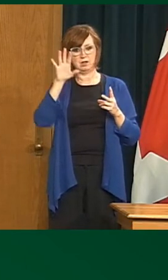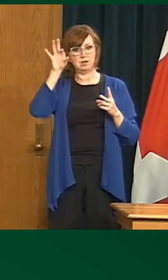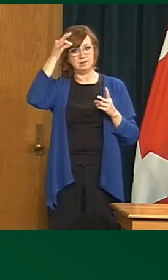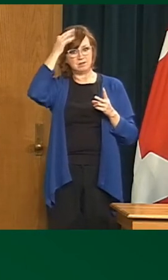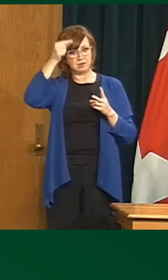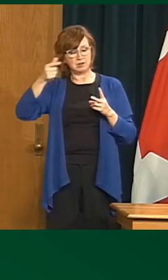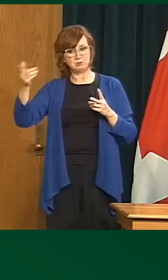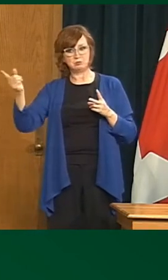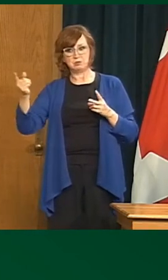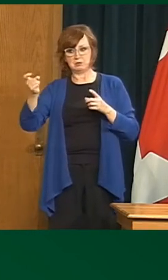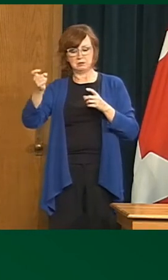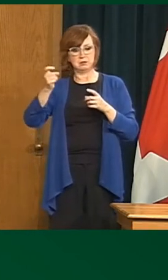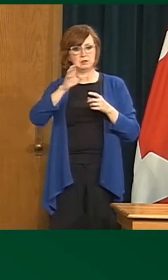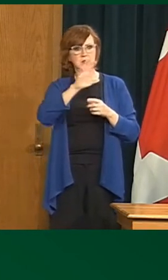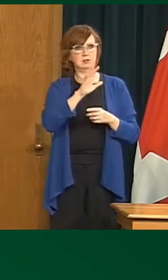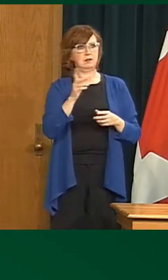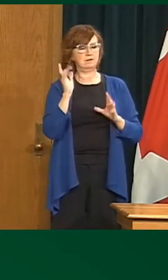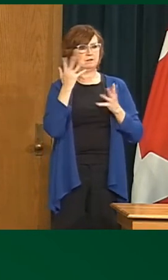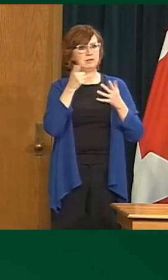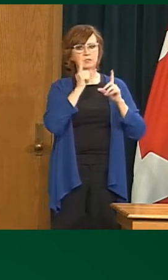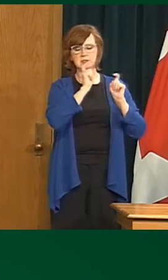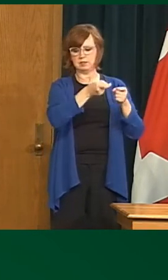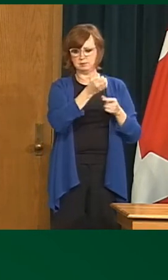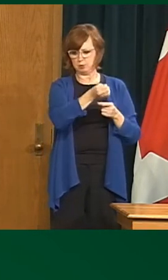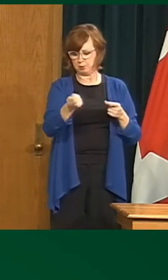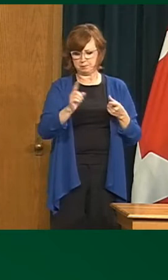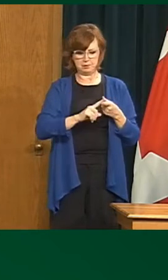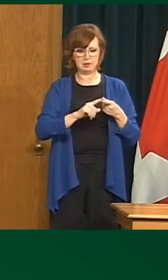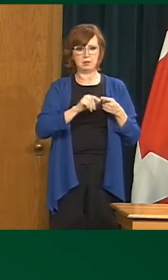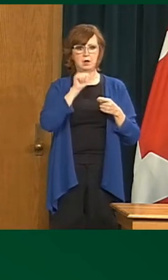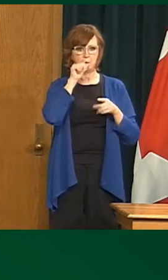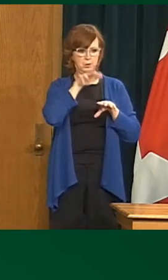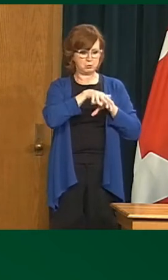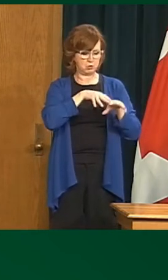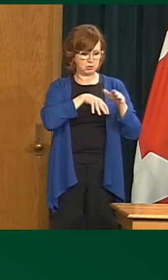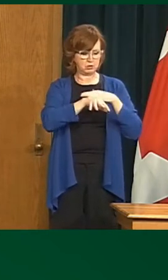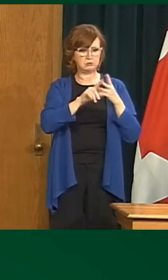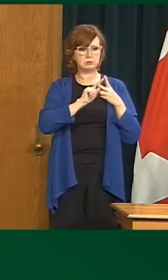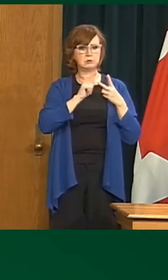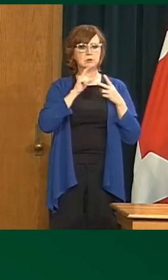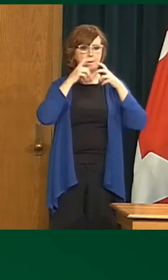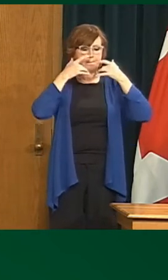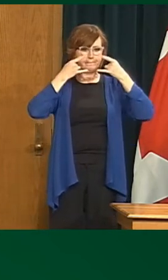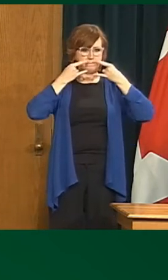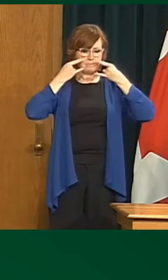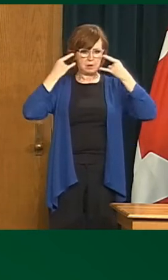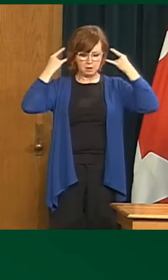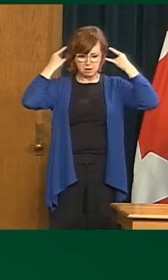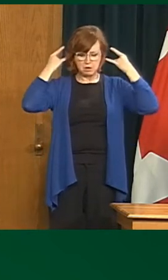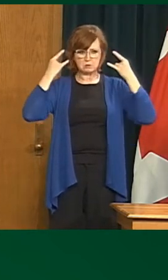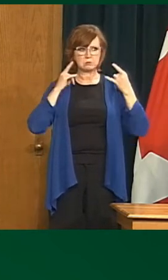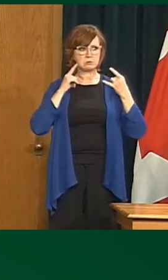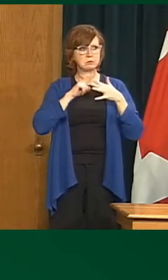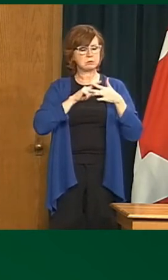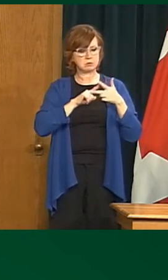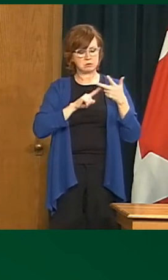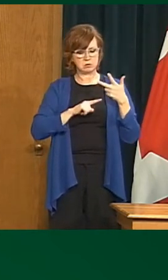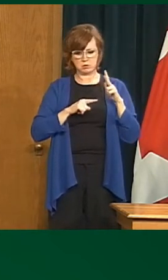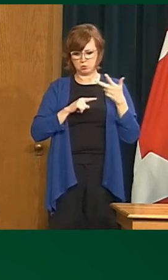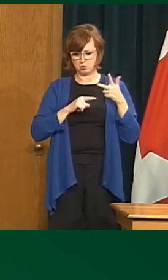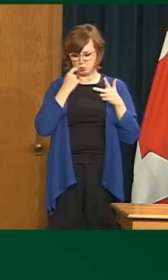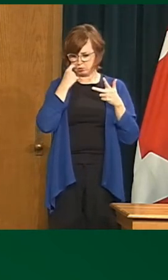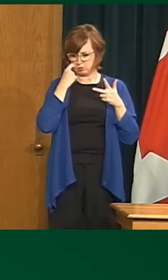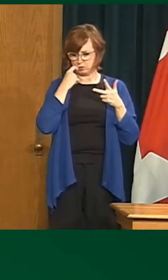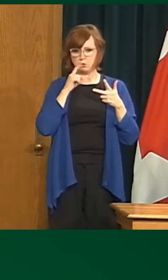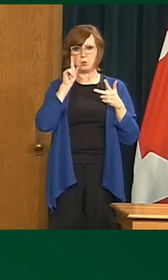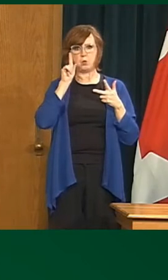protective equipment in the way of 25,000 sets of gloves as well as some masks. More recently, the federal government has also provided us